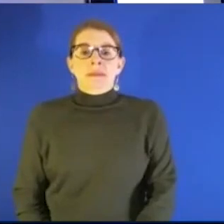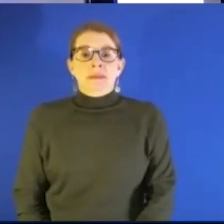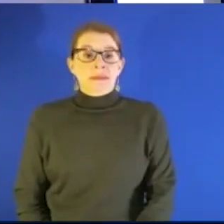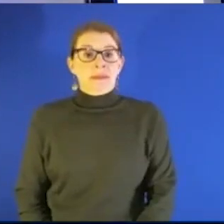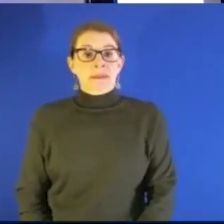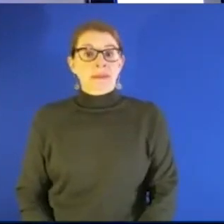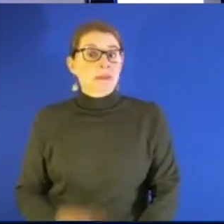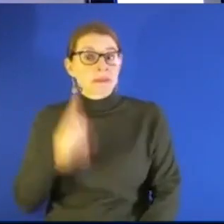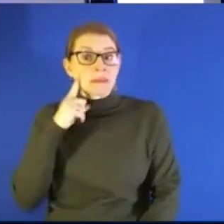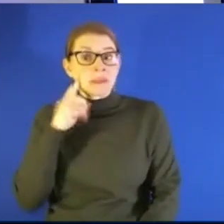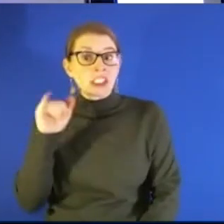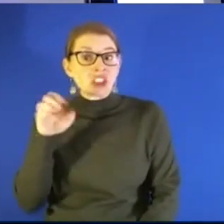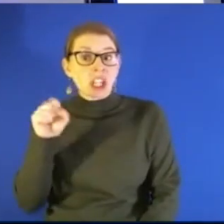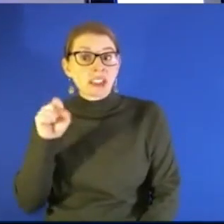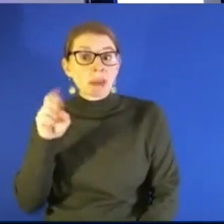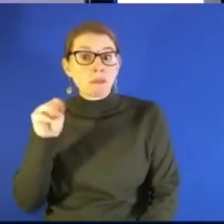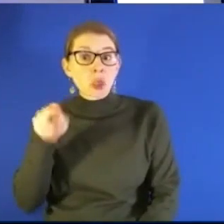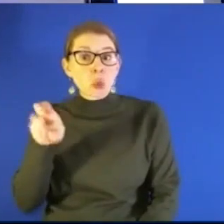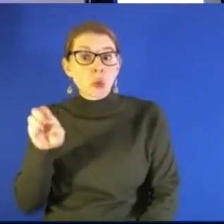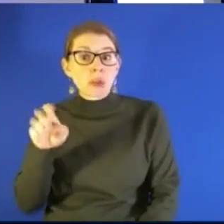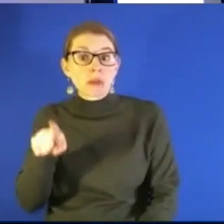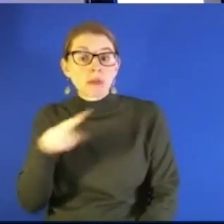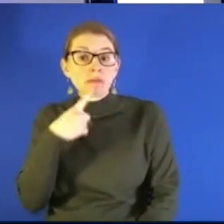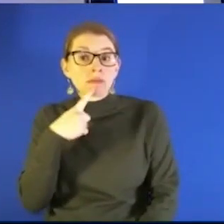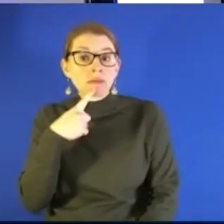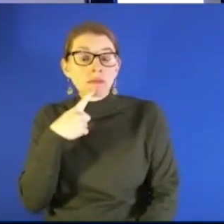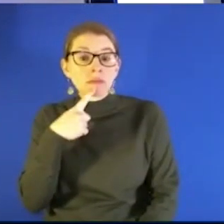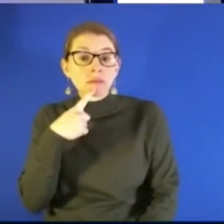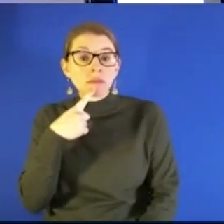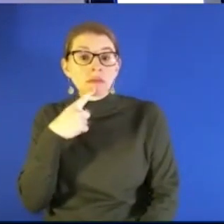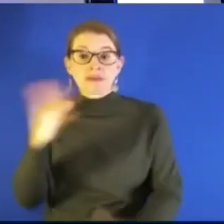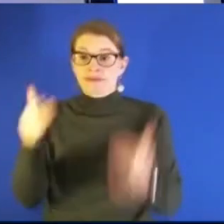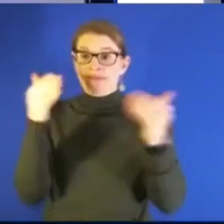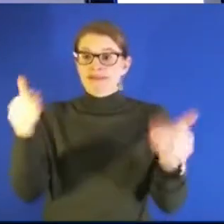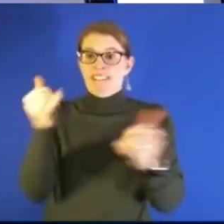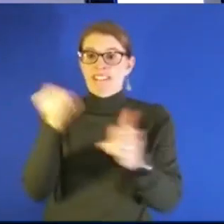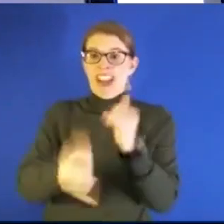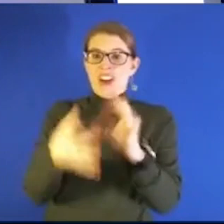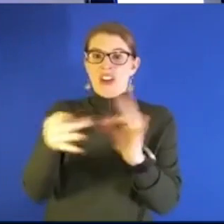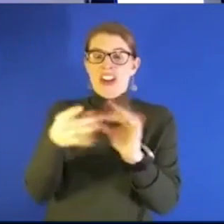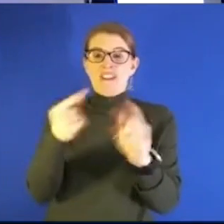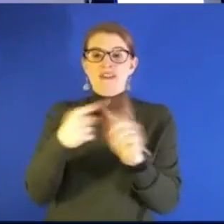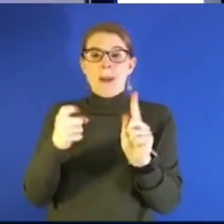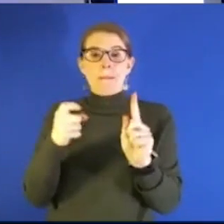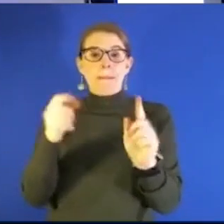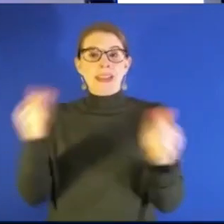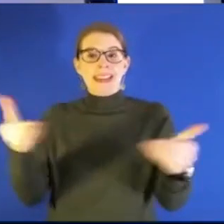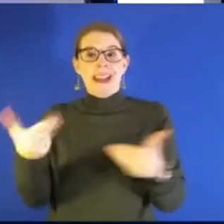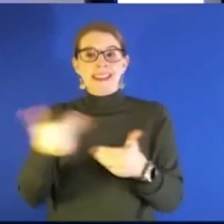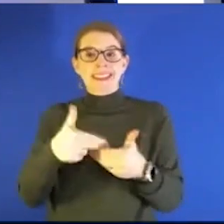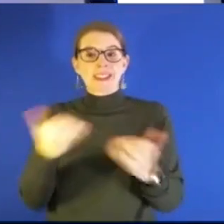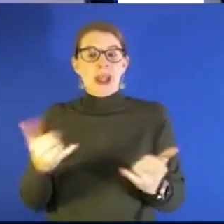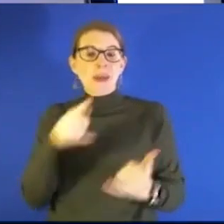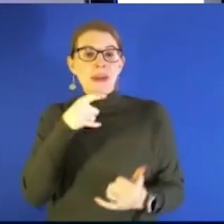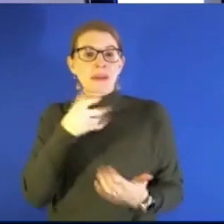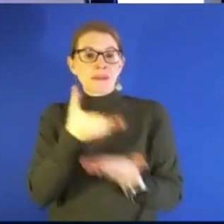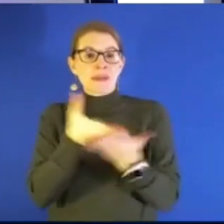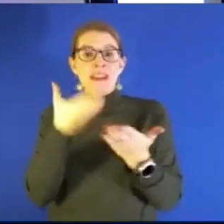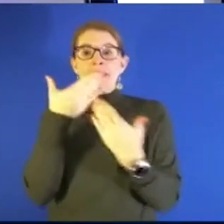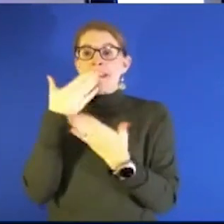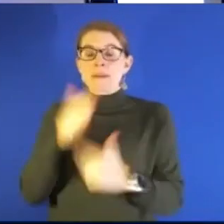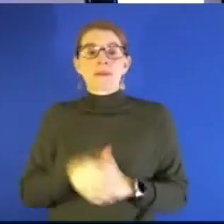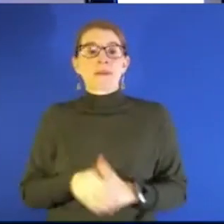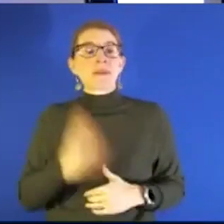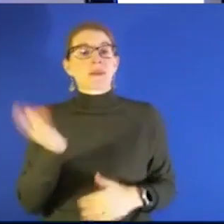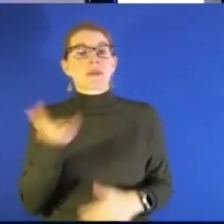Oh, hey, Jess, you may be muted. We're not hearing you. I'm going to go ahead and let you get some final thoughts from our guests today. All right. Thank you, ma'am. Joe, let's start with